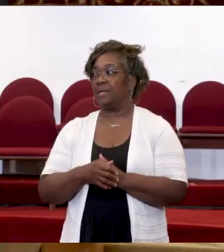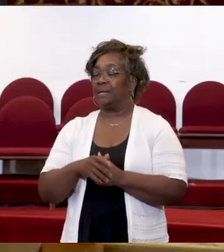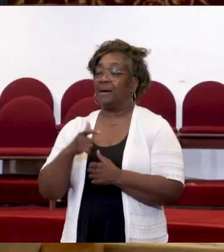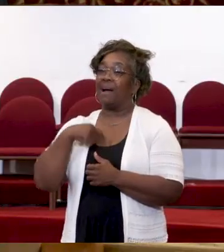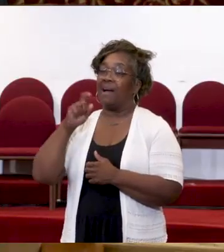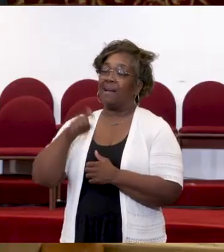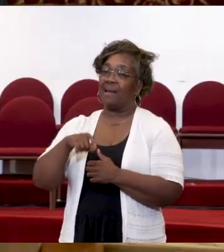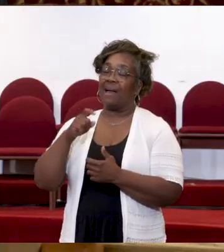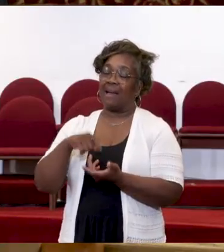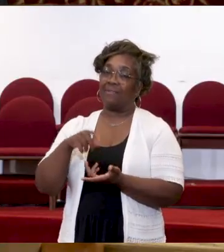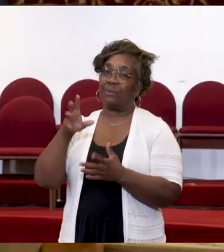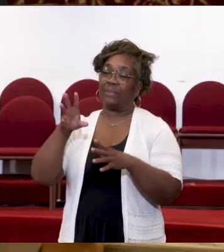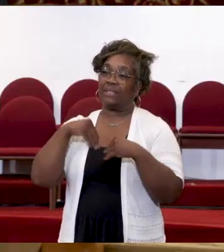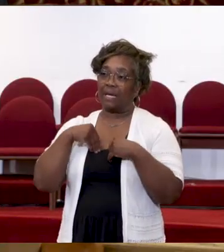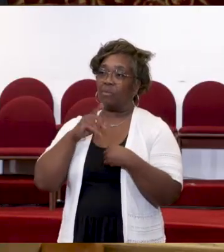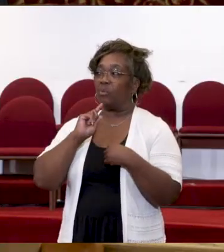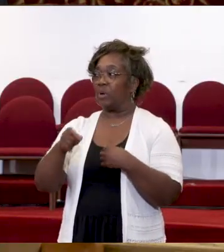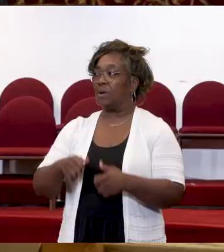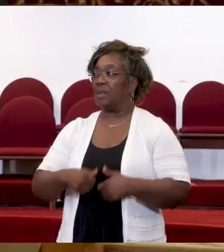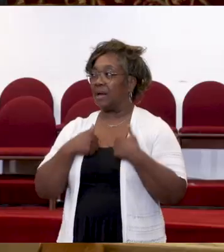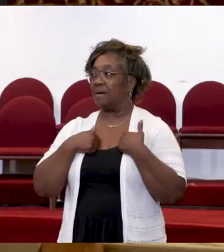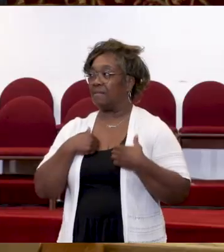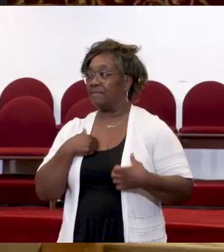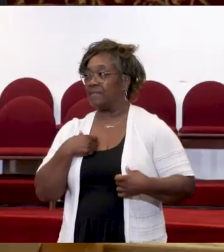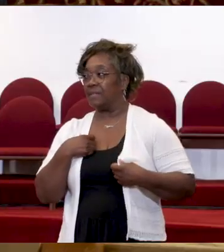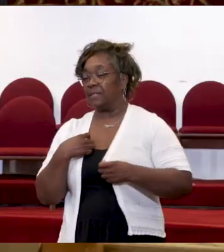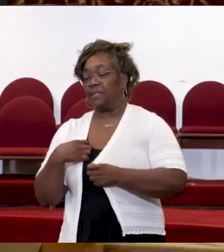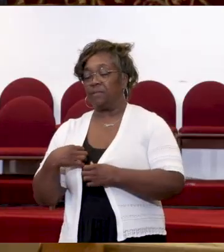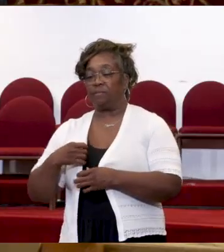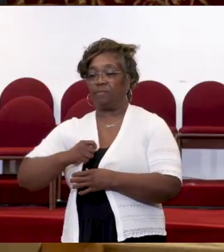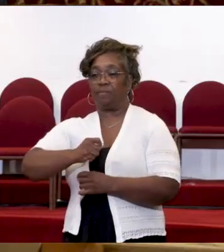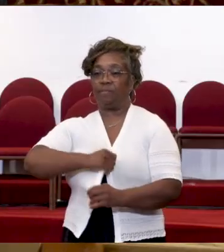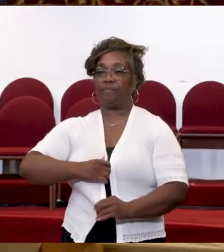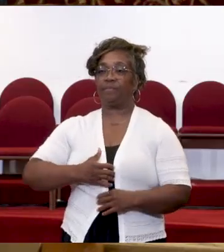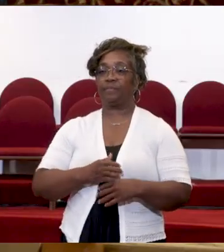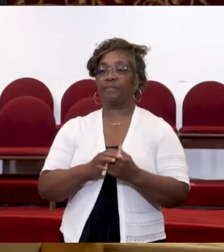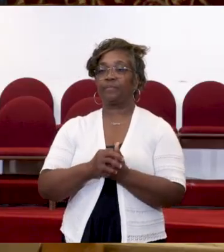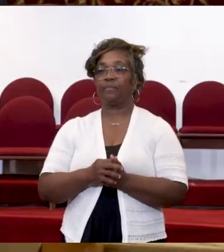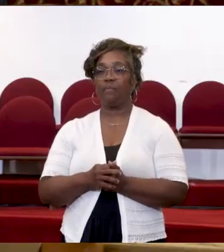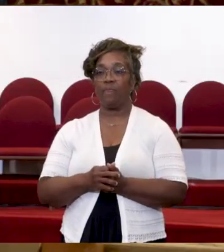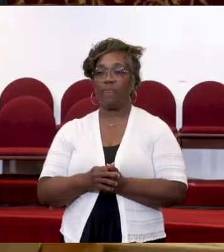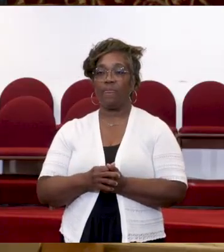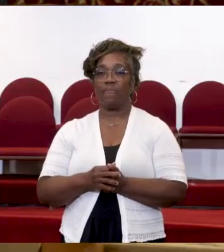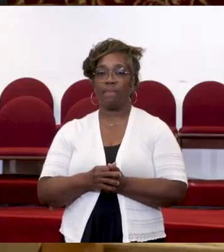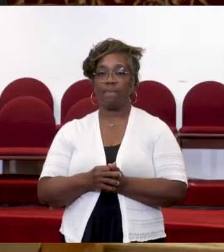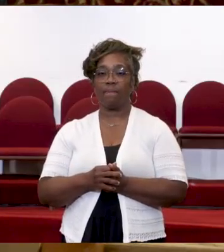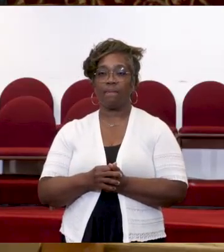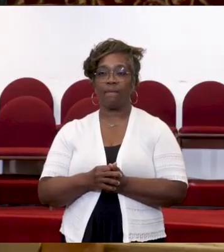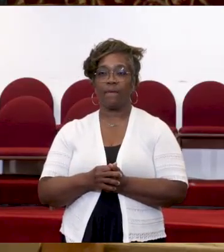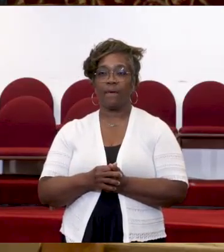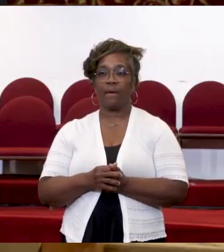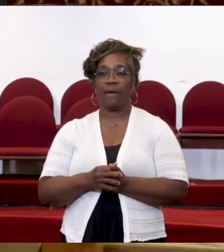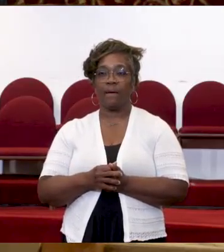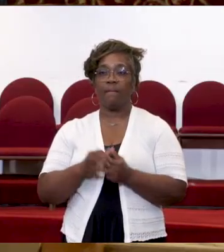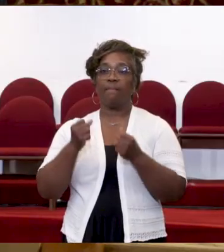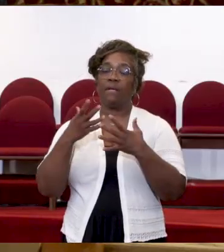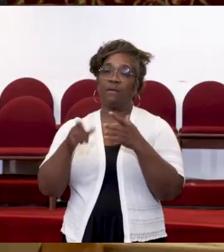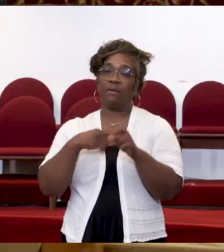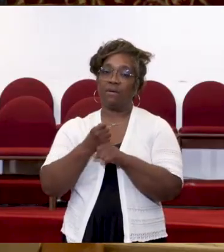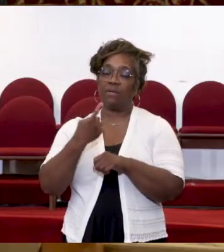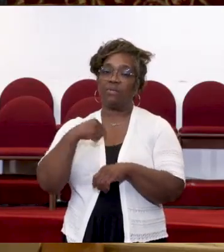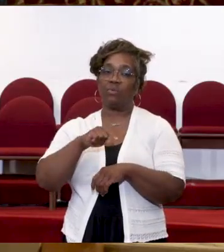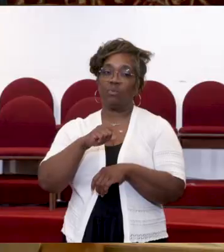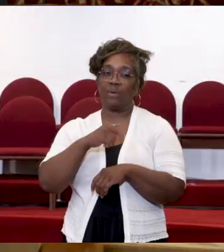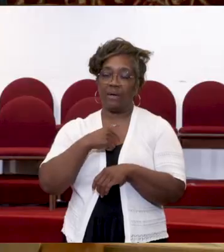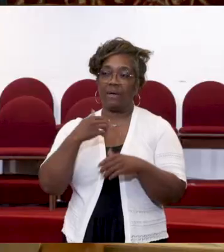reality as it is and not as I wish it to be. But we have managed, after a lot of years, to get a